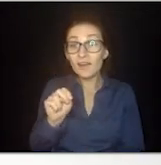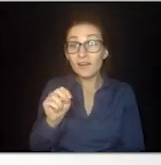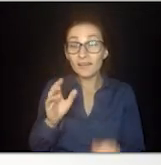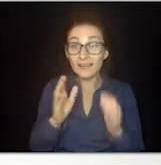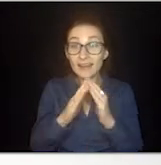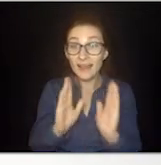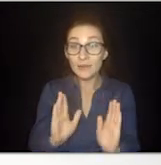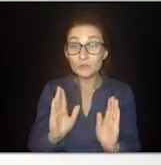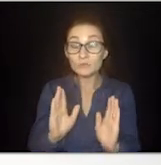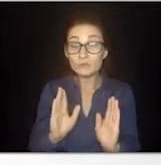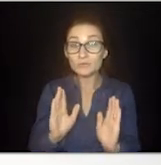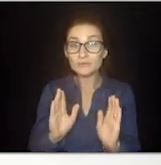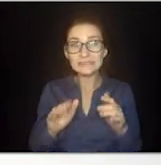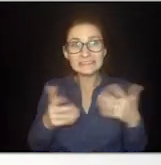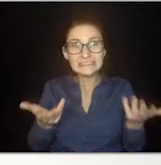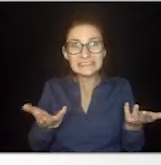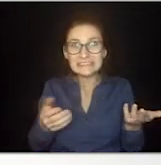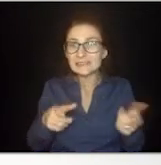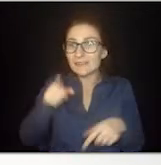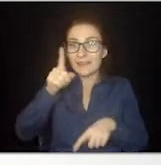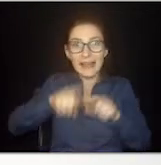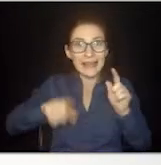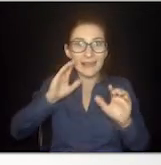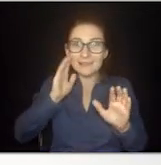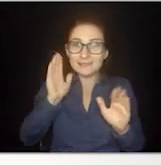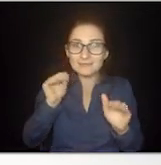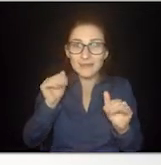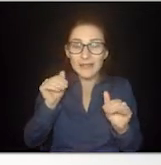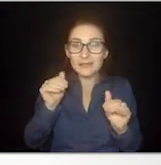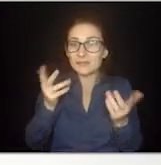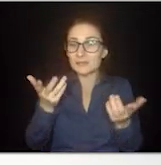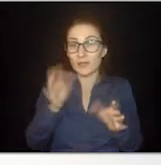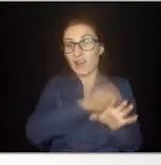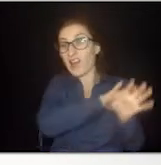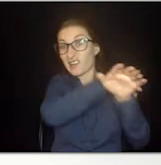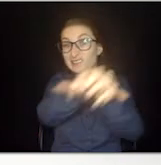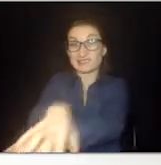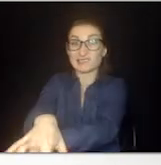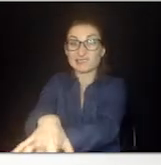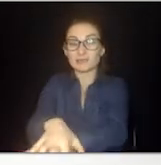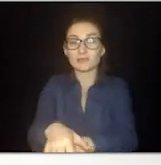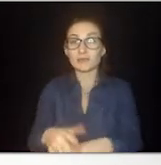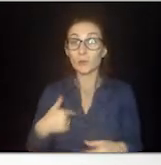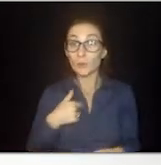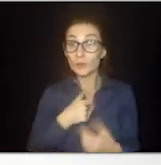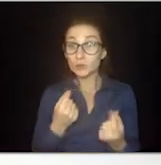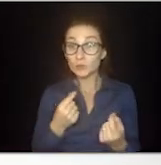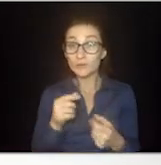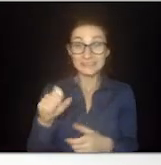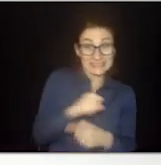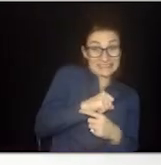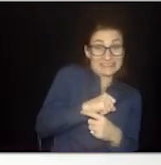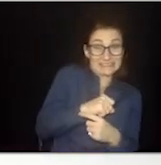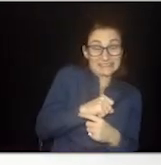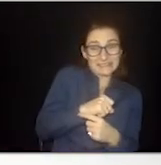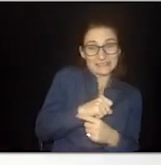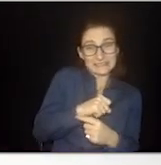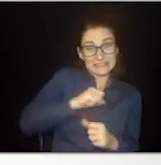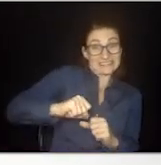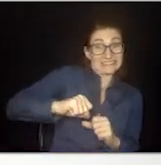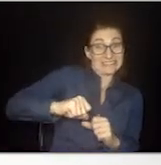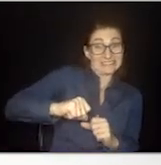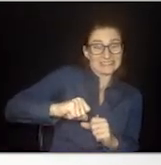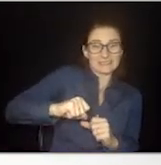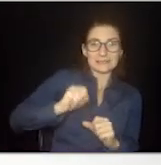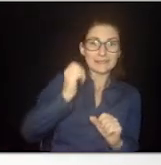know what's in there. They don't know what they're going to touch. And what do any of us do? Pull back.